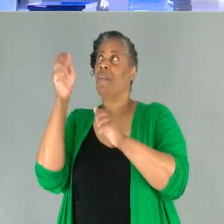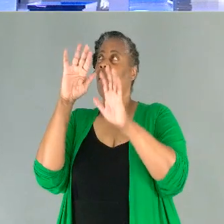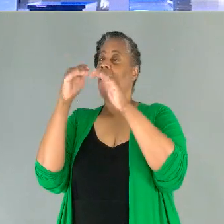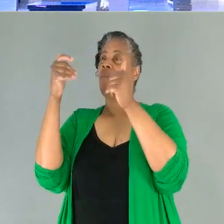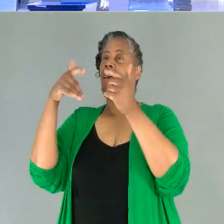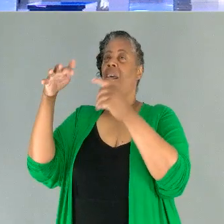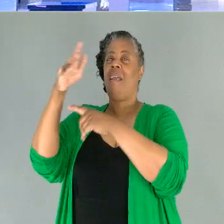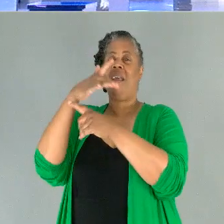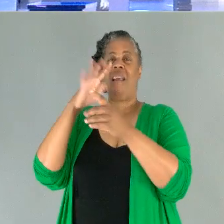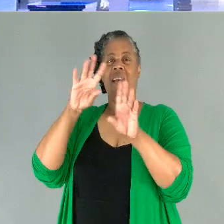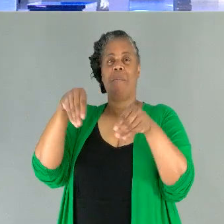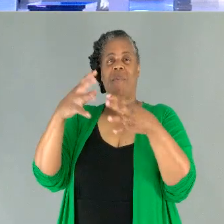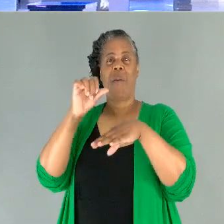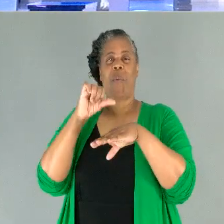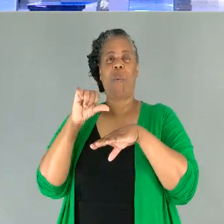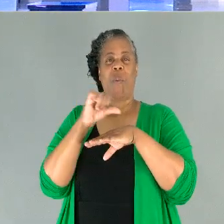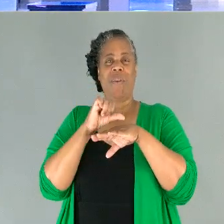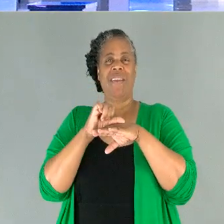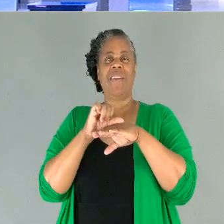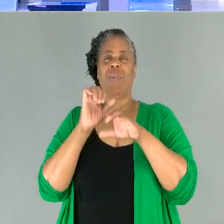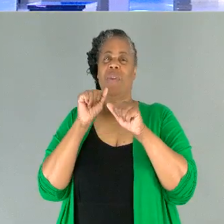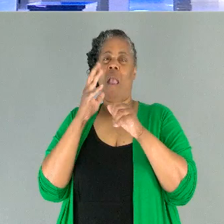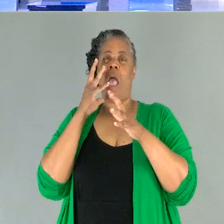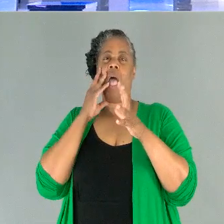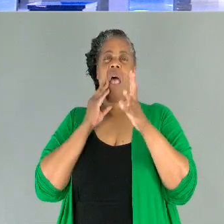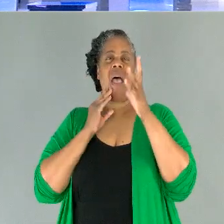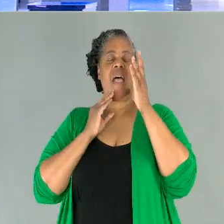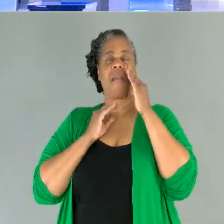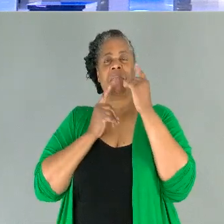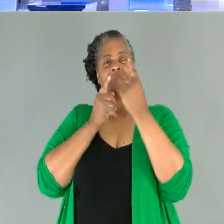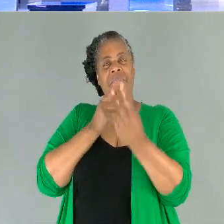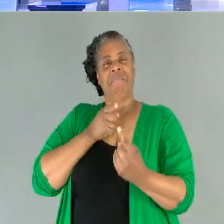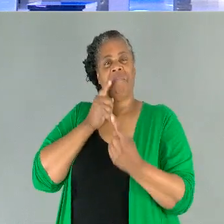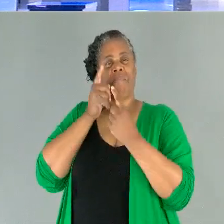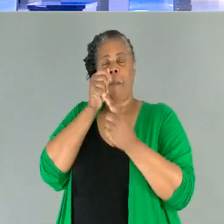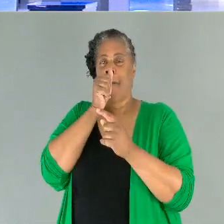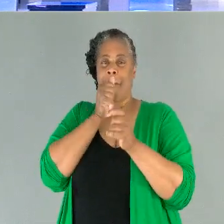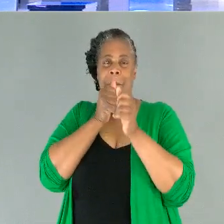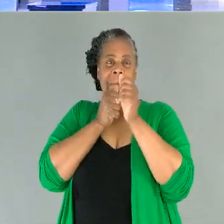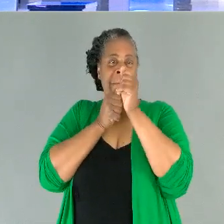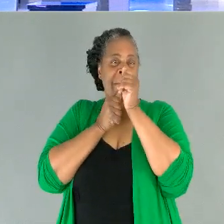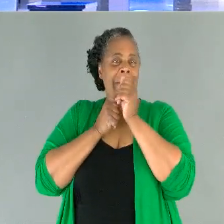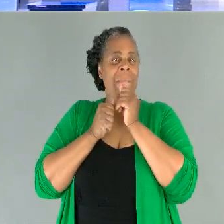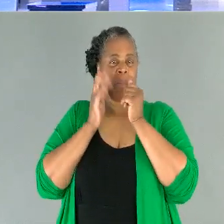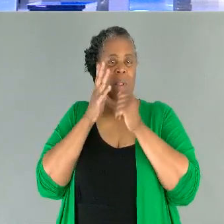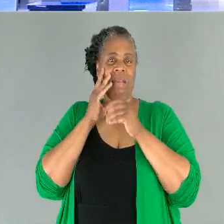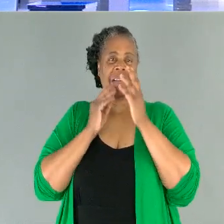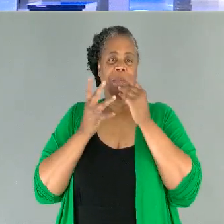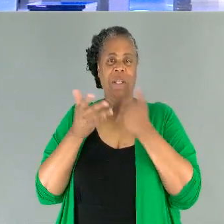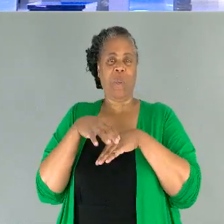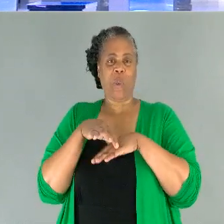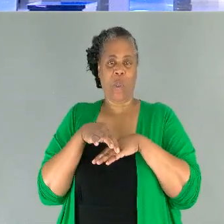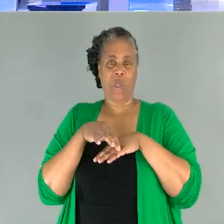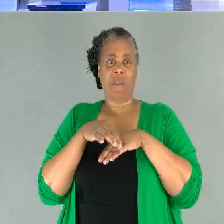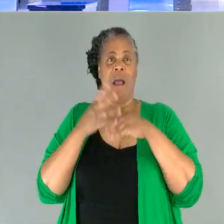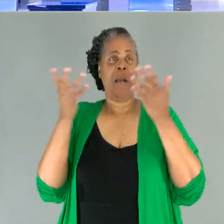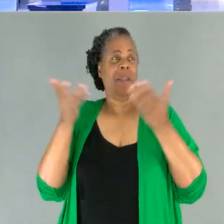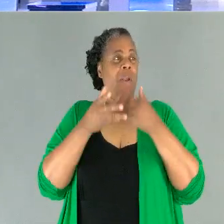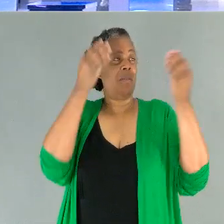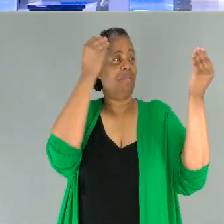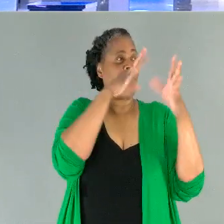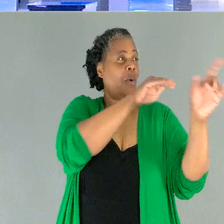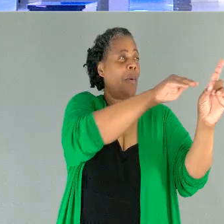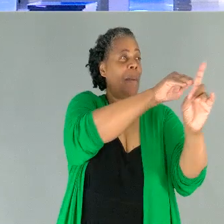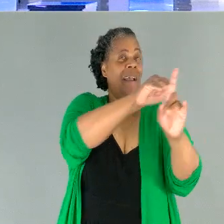are anointed to go through some troubles on the earth. And I'm here to